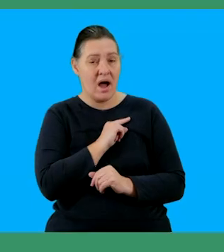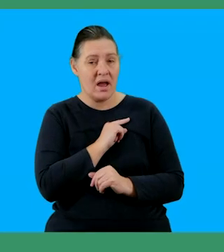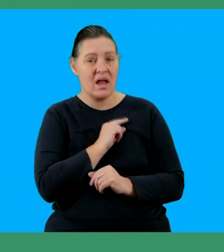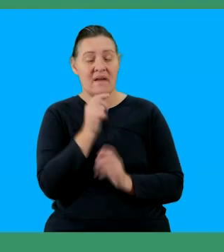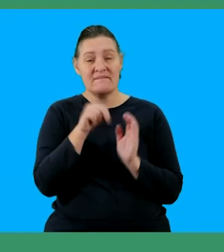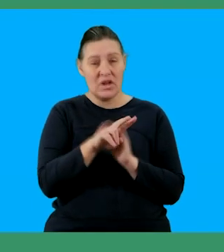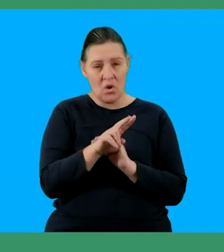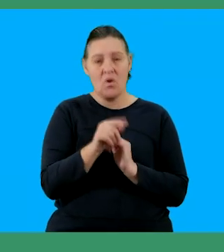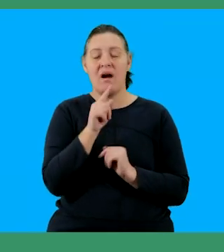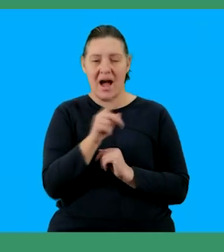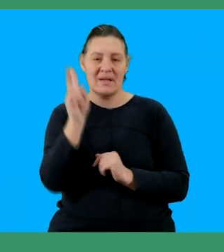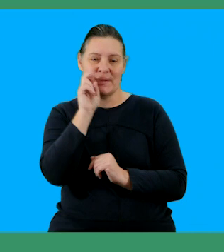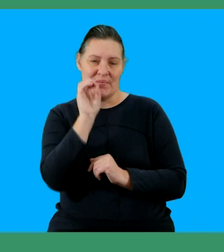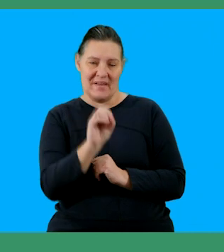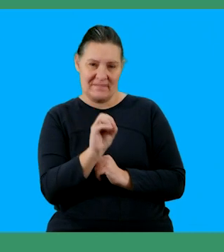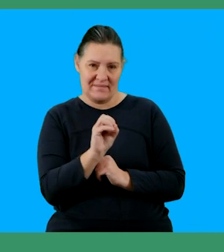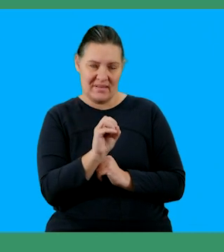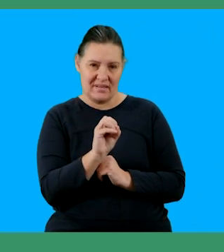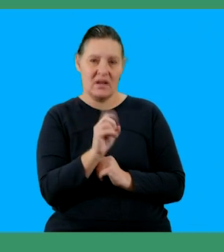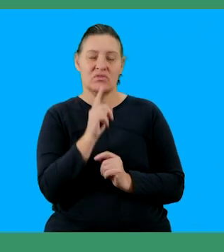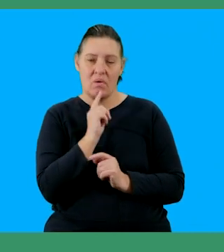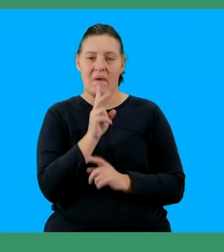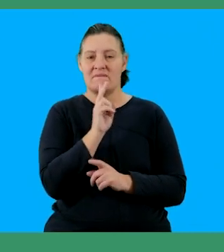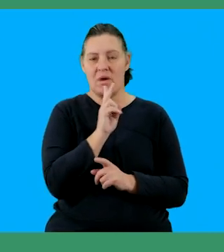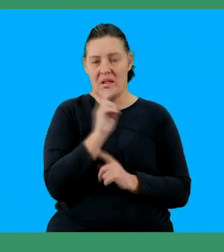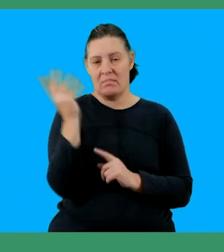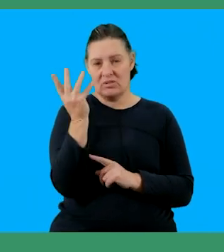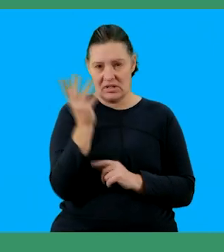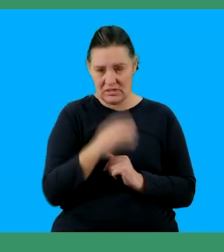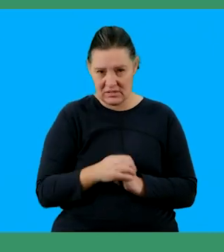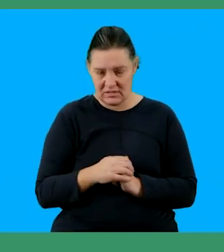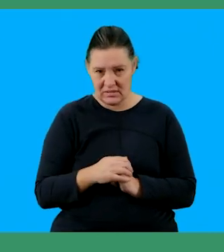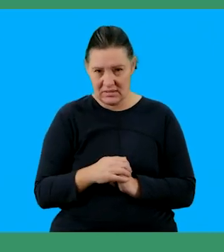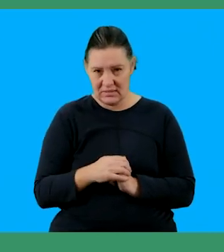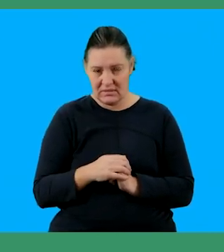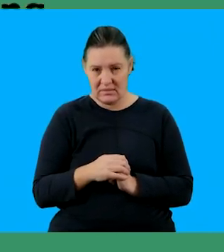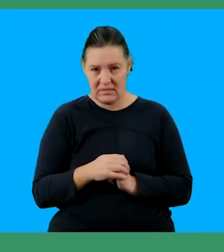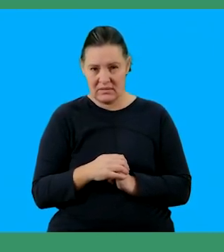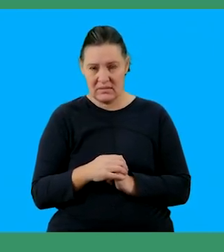term video, a video has a sound, so it's going to be a verbal presentation.